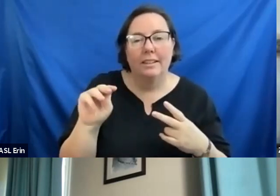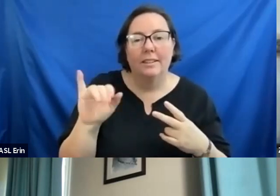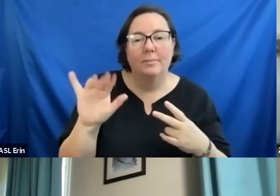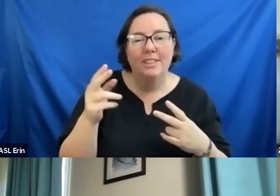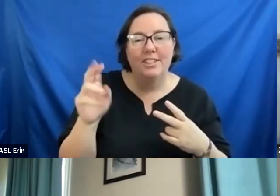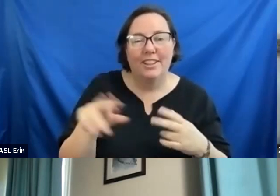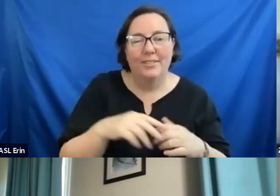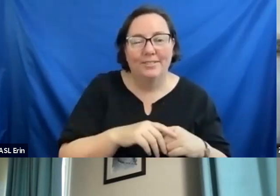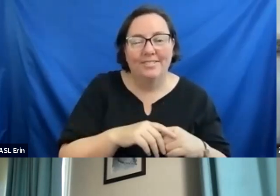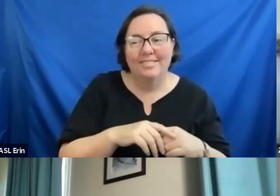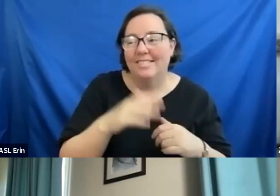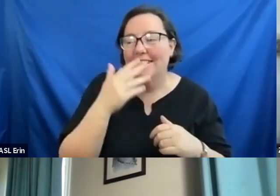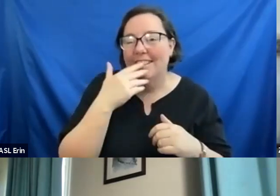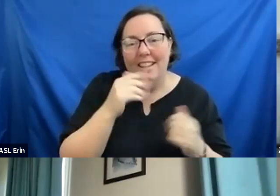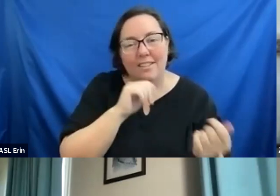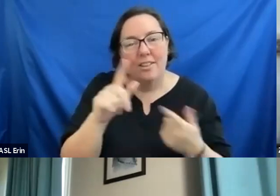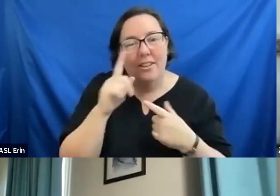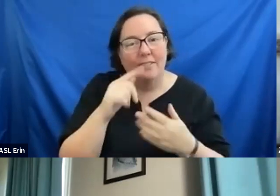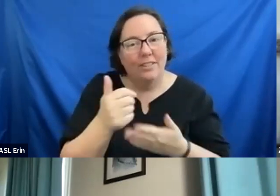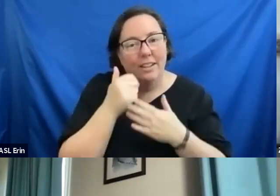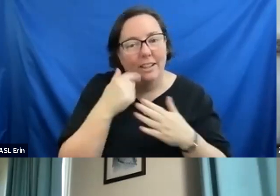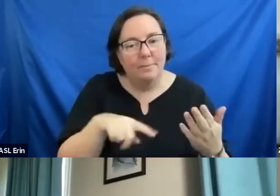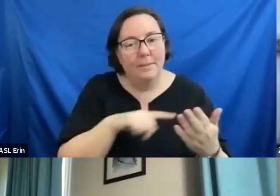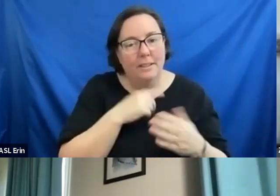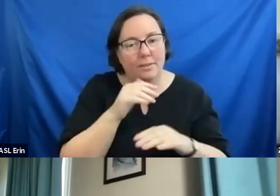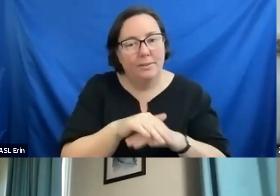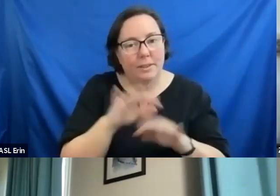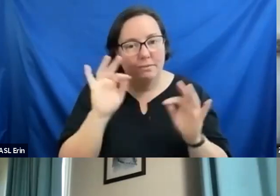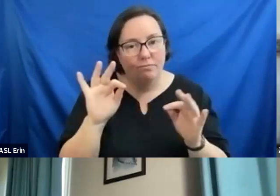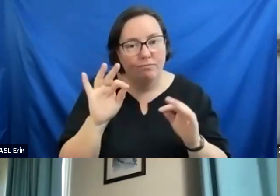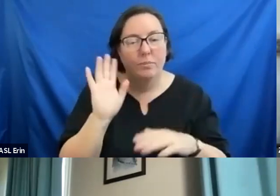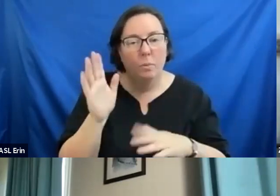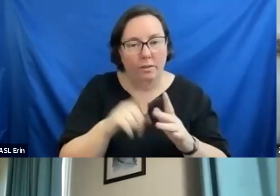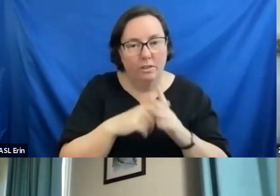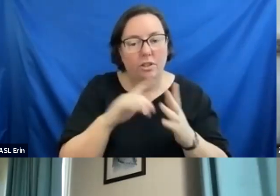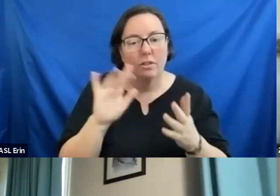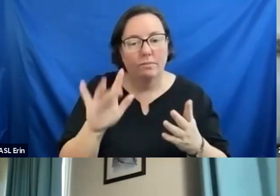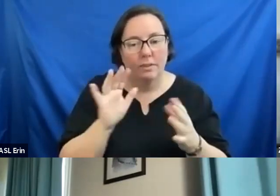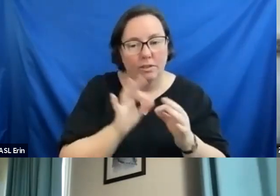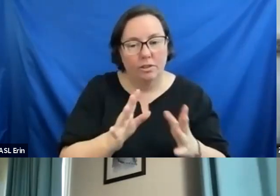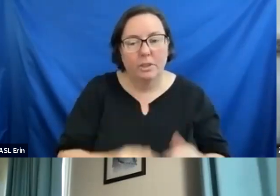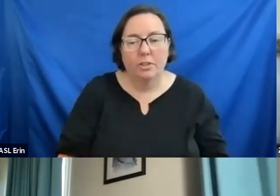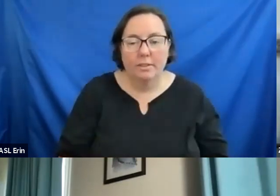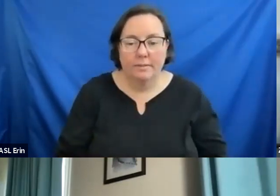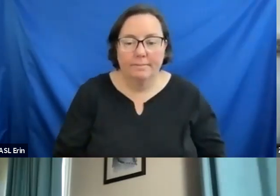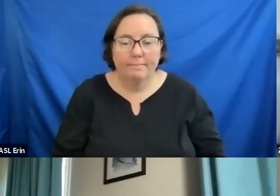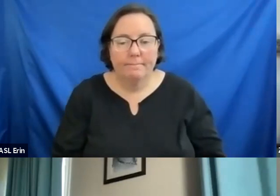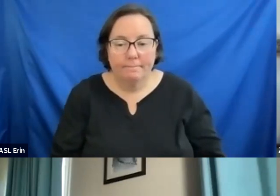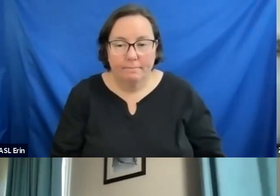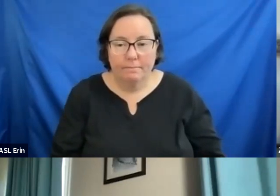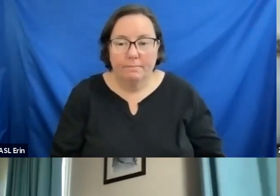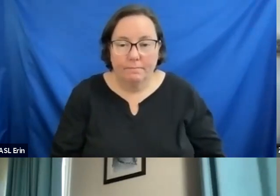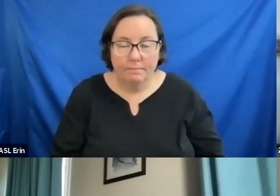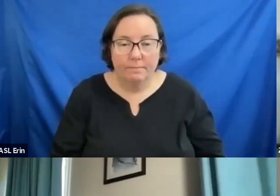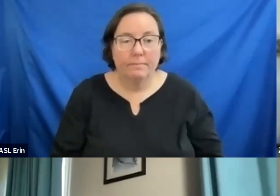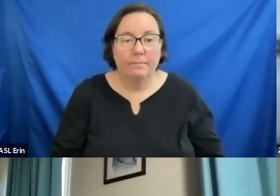Thank you for all for assisting us this evening. I'd like to remind,